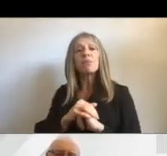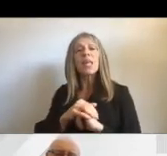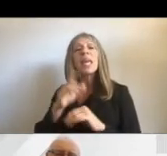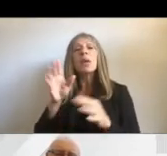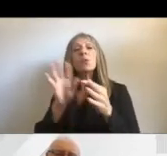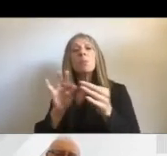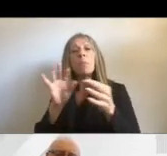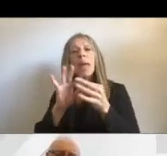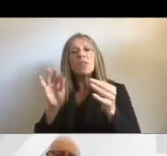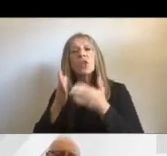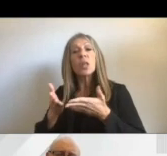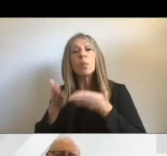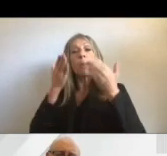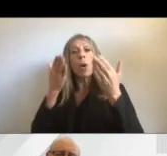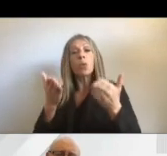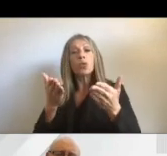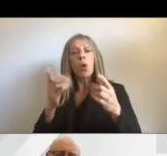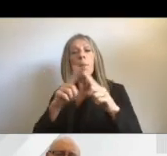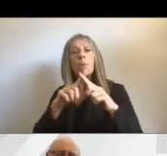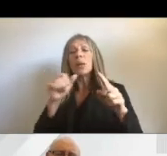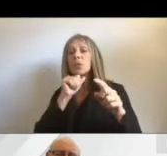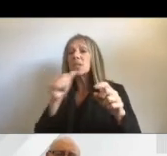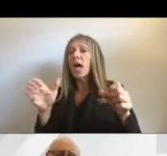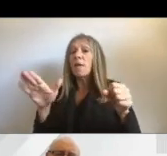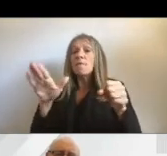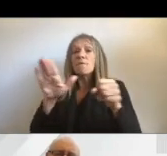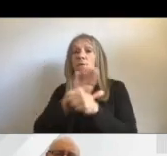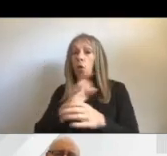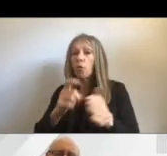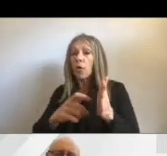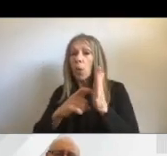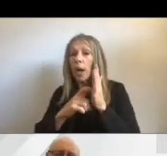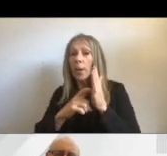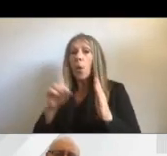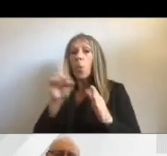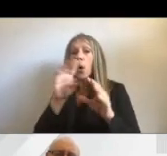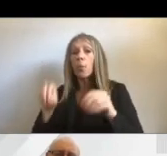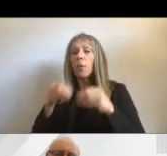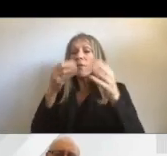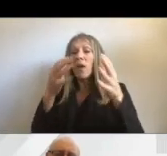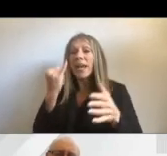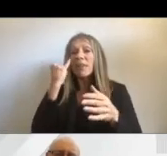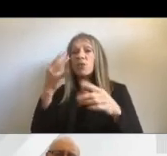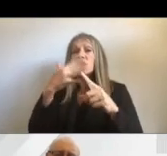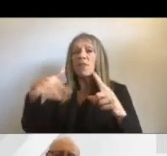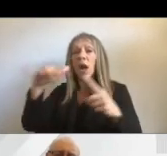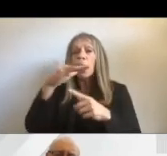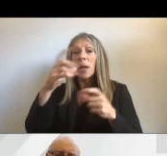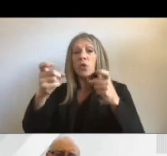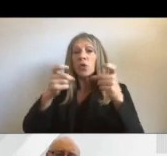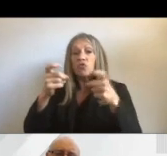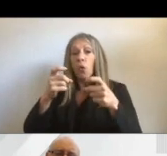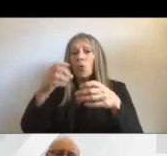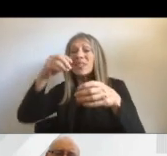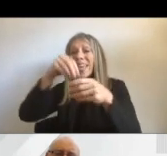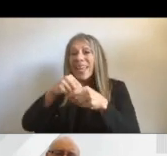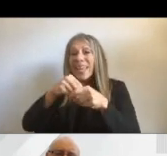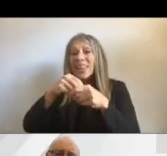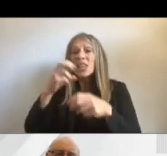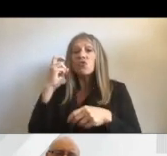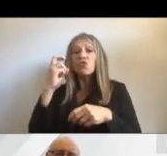messages during pedestrian phase concurrent with the vehicle phasing. Speech walk messages that are used at intersections having pedestrian